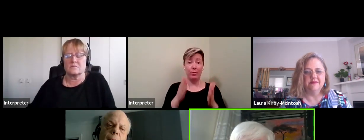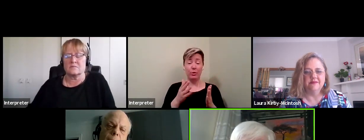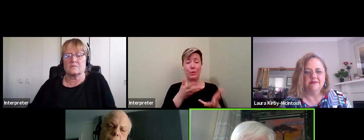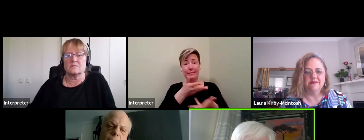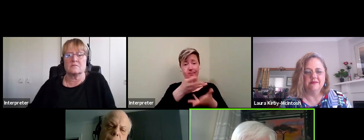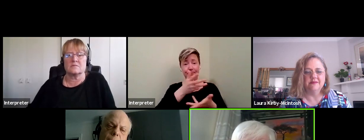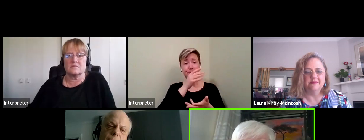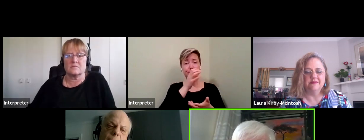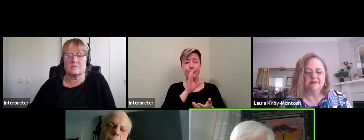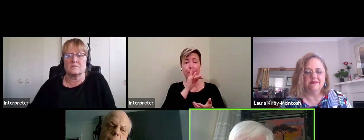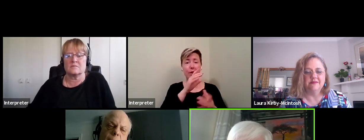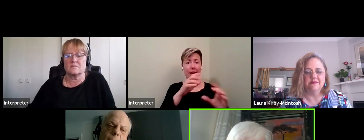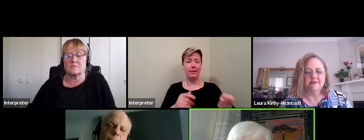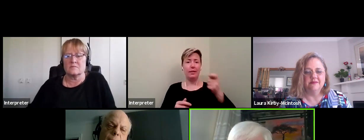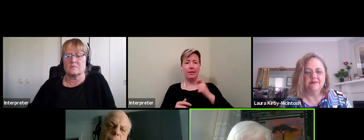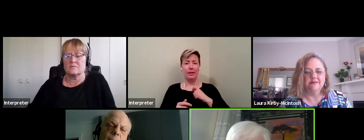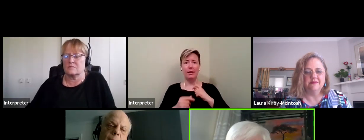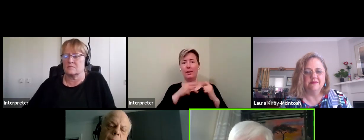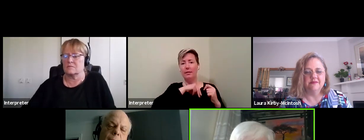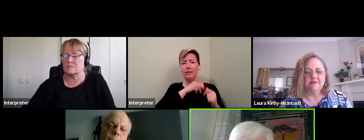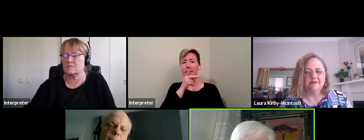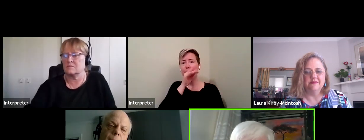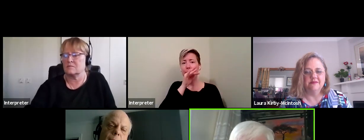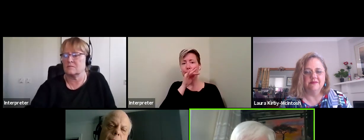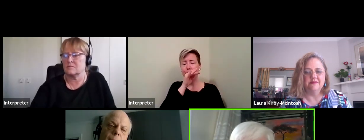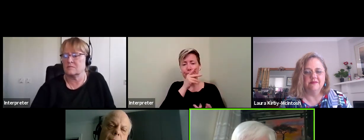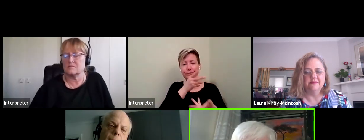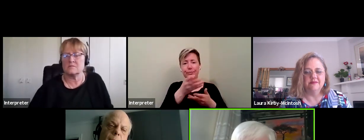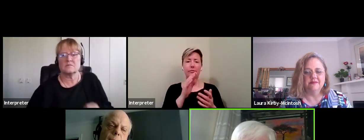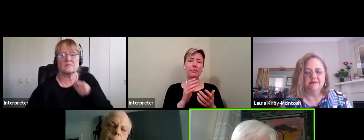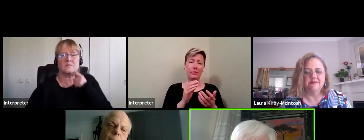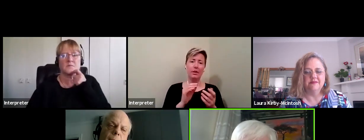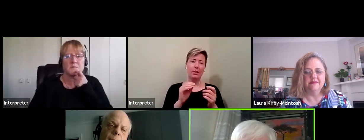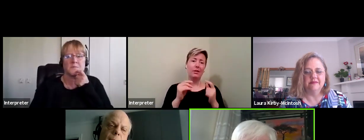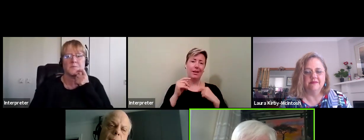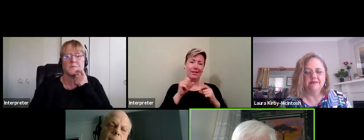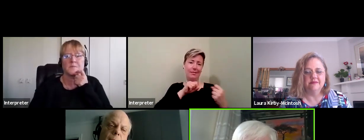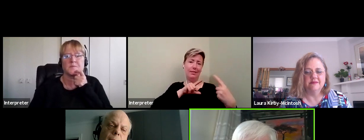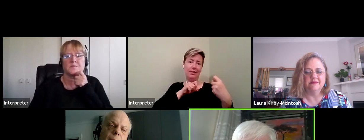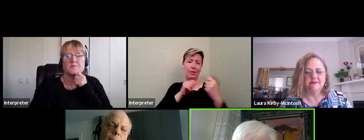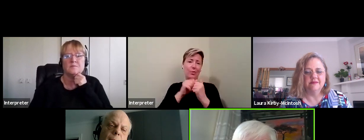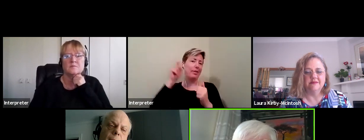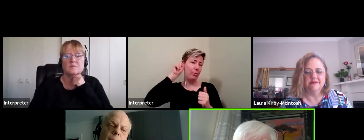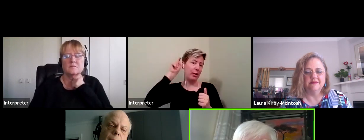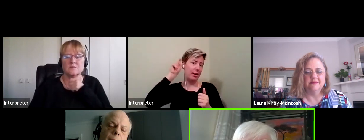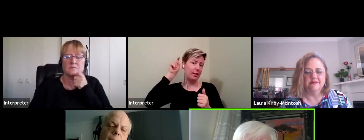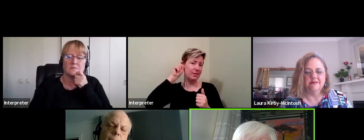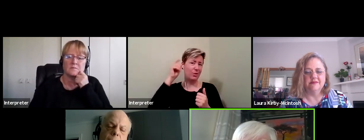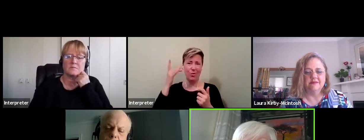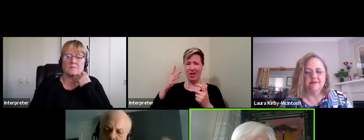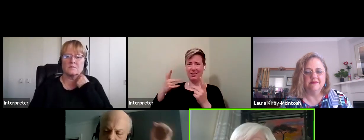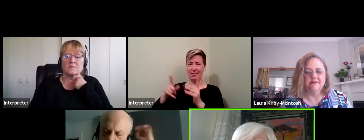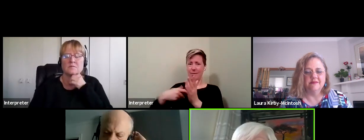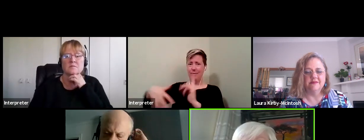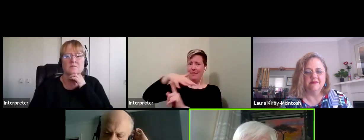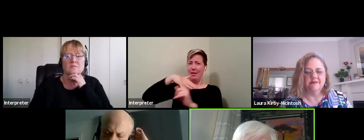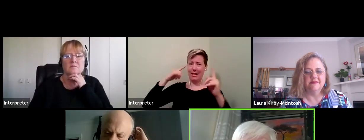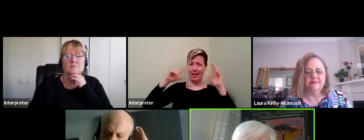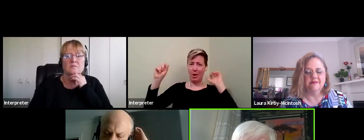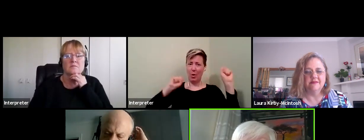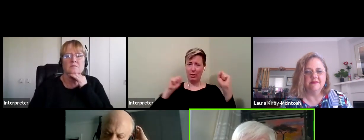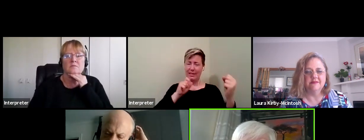it very clearly above machines that may be beeping or other sounds that may be happening in the vicinity. The fifth thing